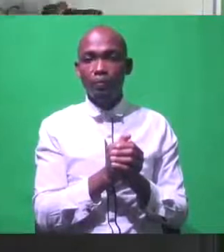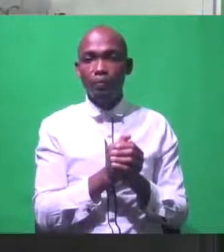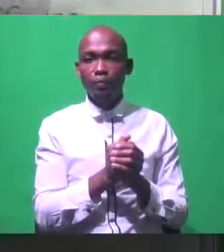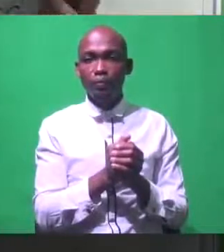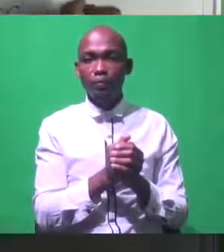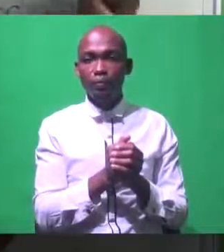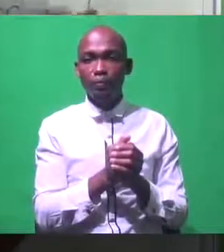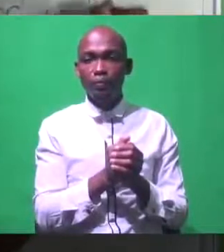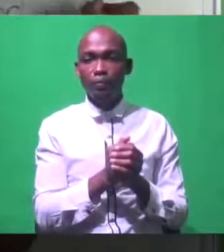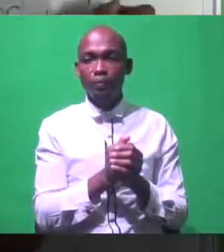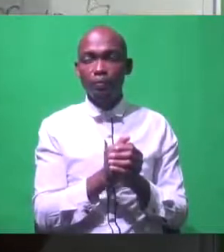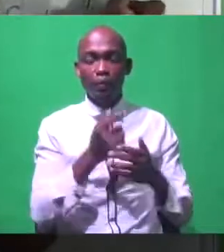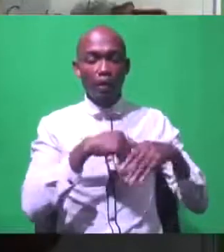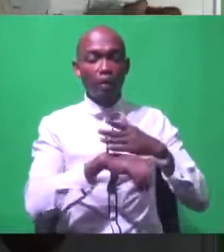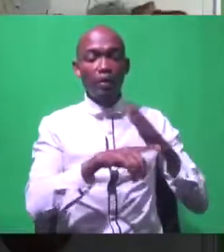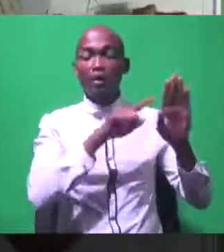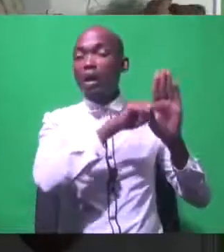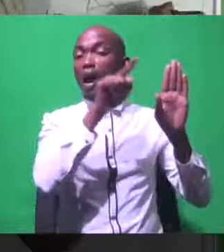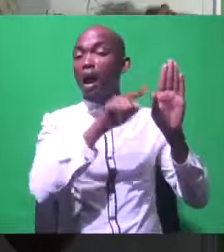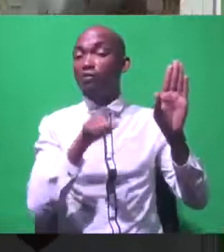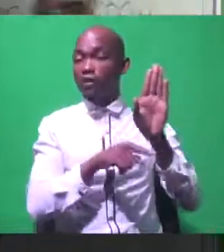in Africa